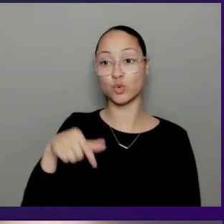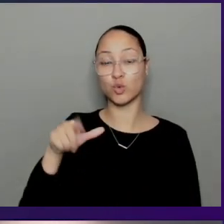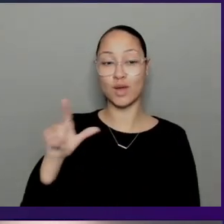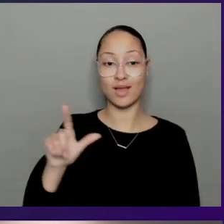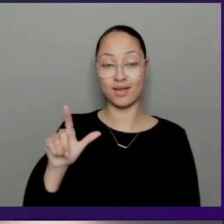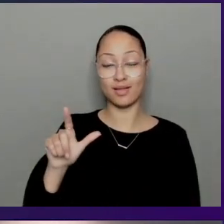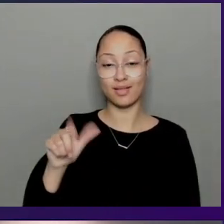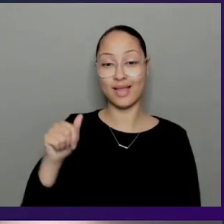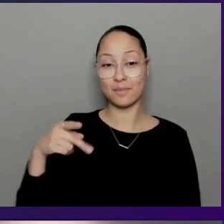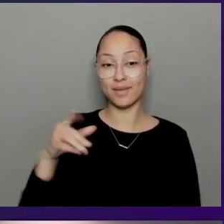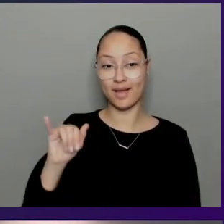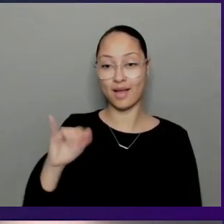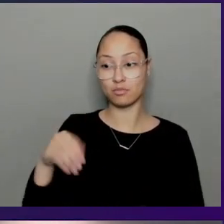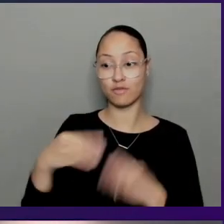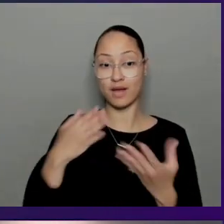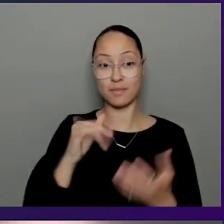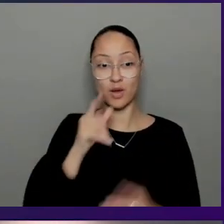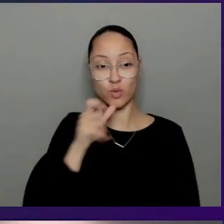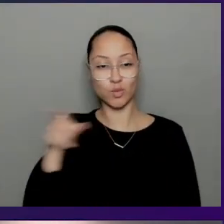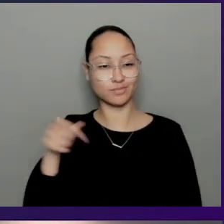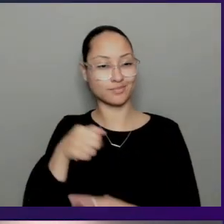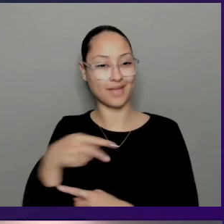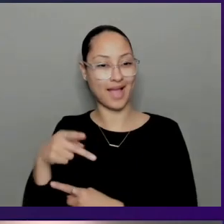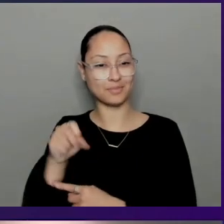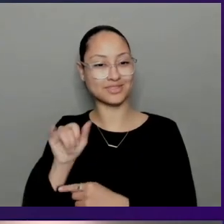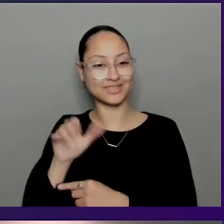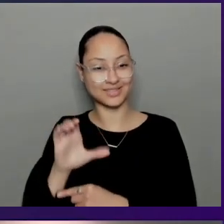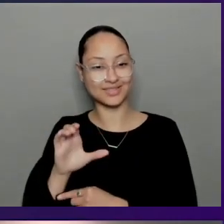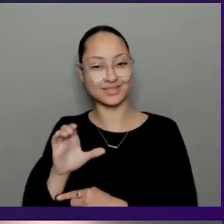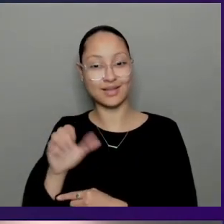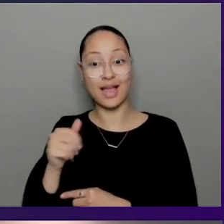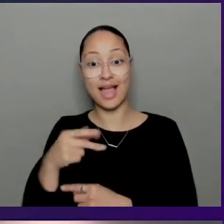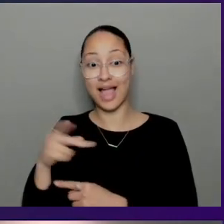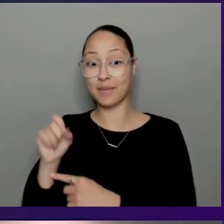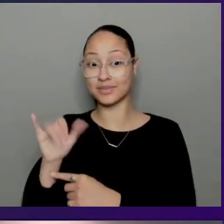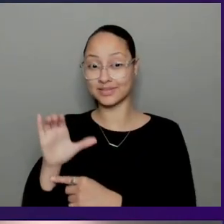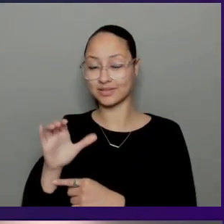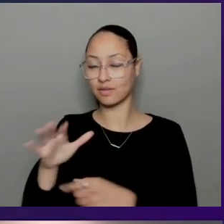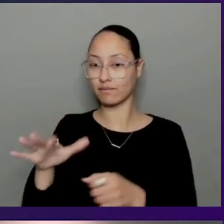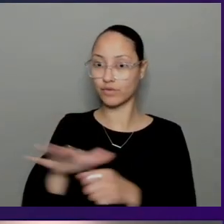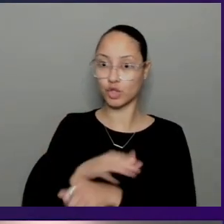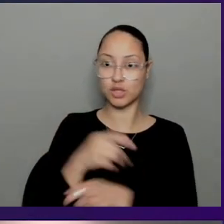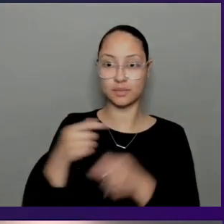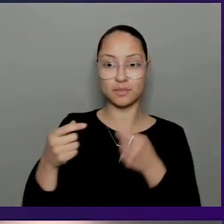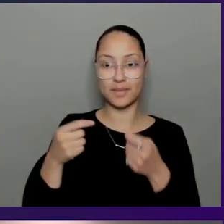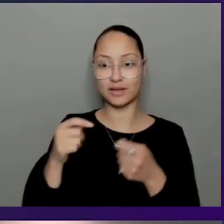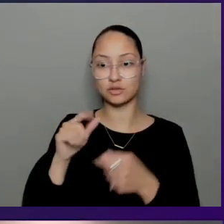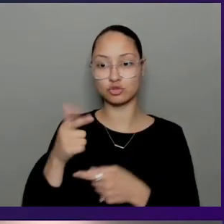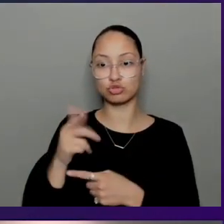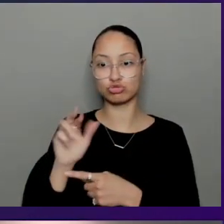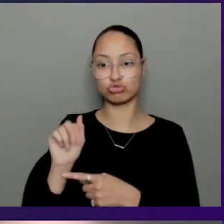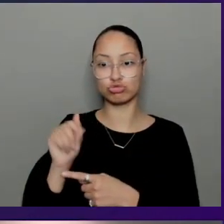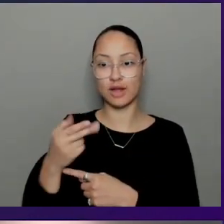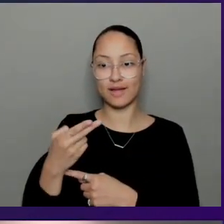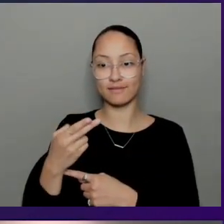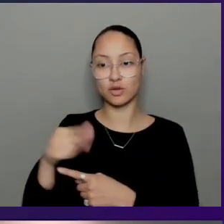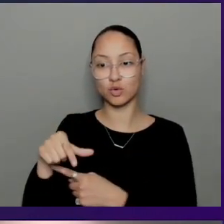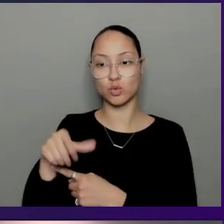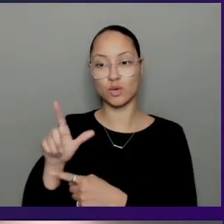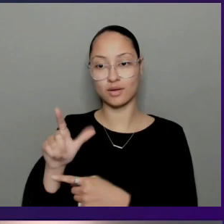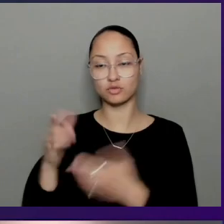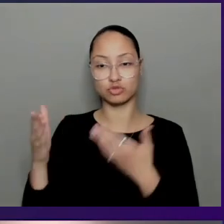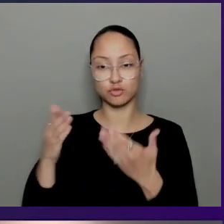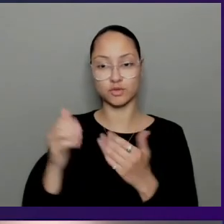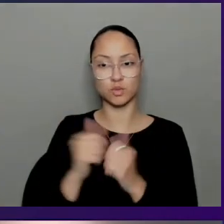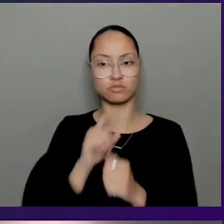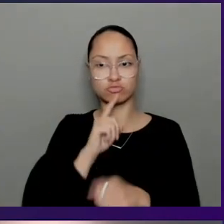AppSync. AWS AppSync is a fully managed GraphQL service with real-time data synchronization and